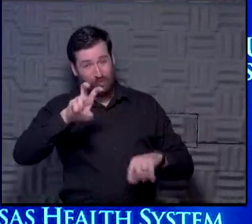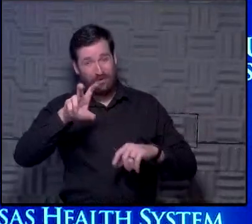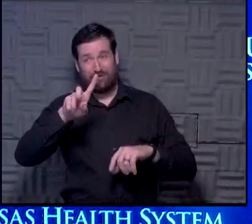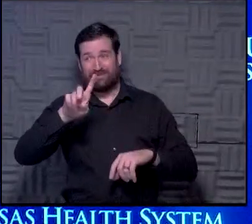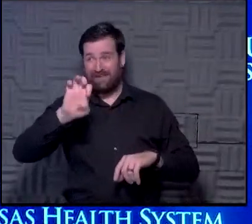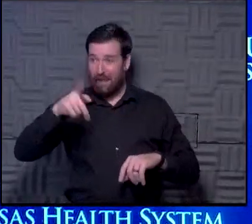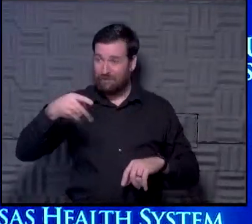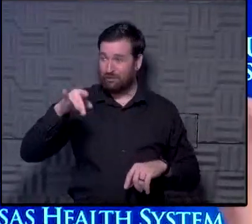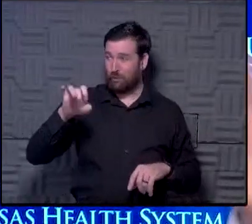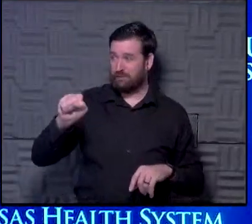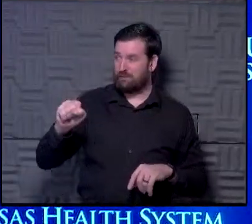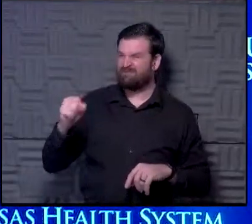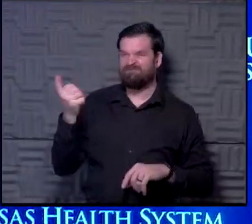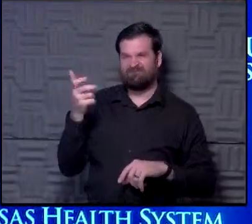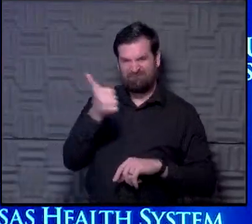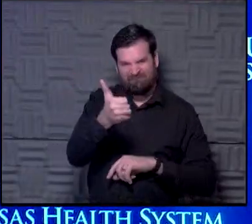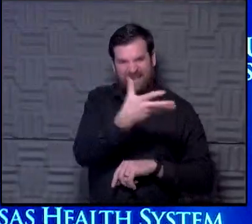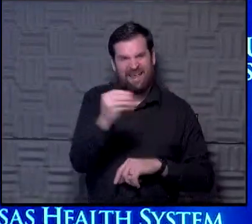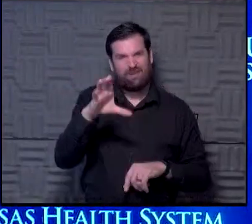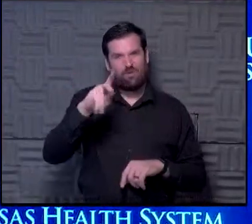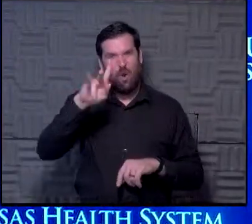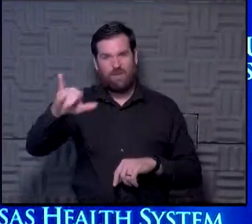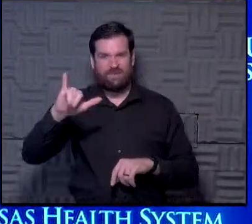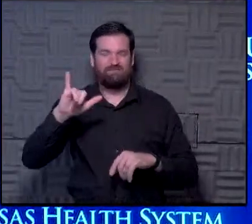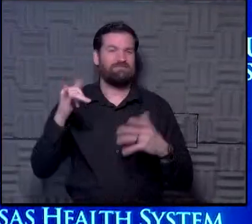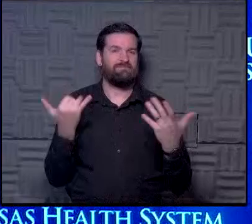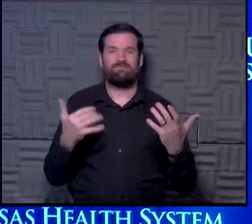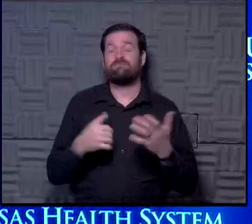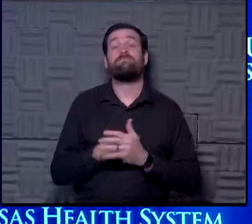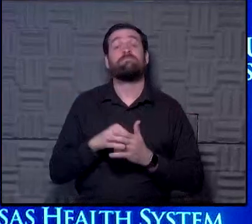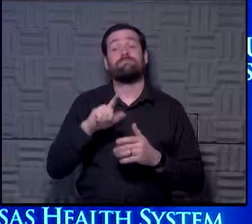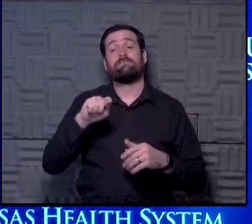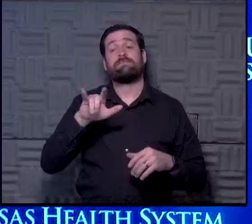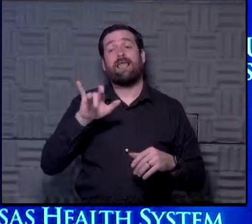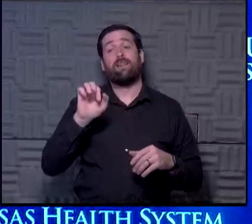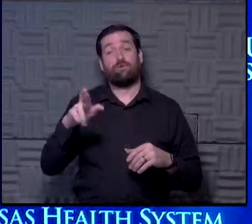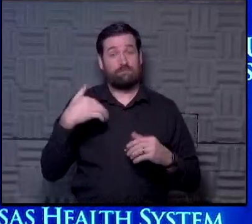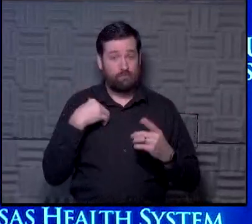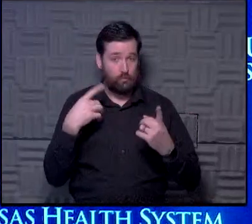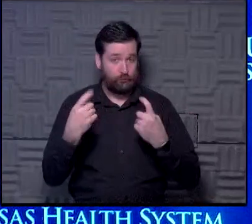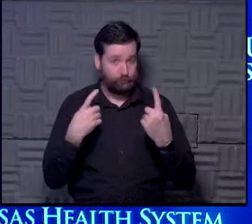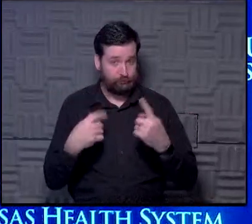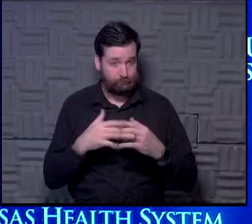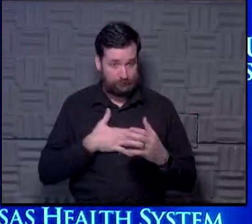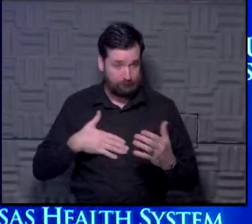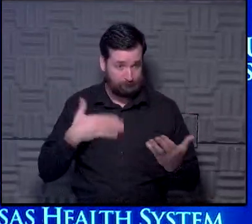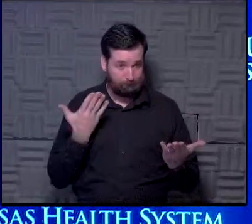here for you 201. and Cody. You and Cody are the two folks I can count on. So Taylor, I hear you have a question, please.